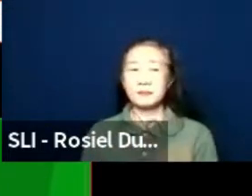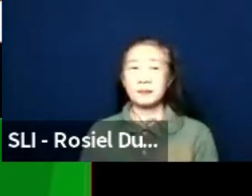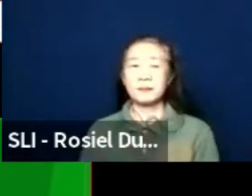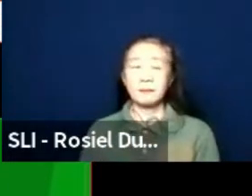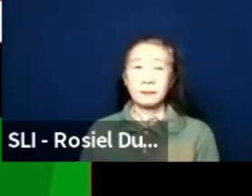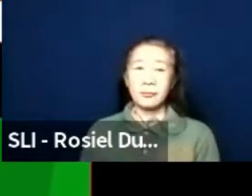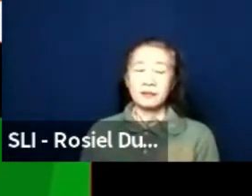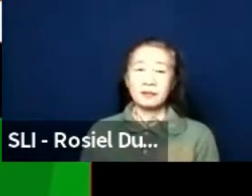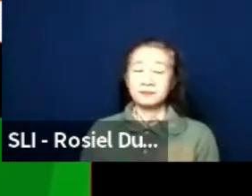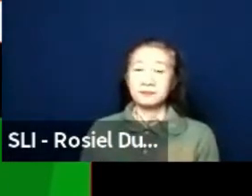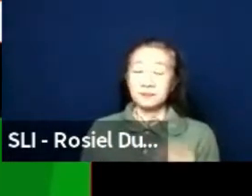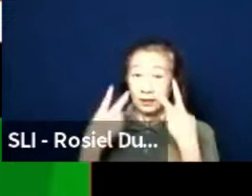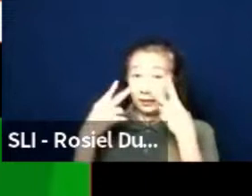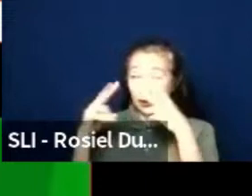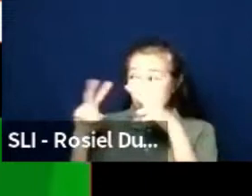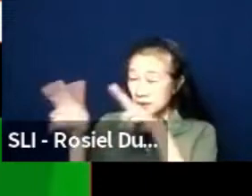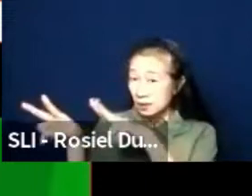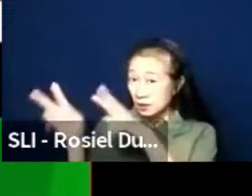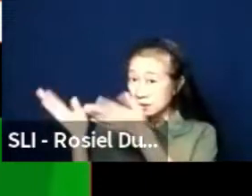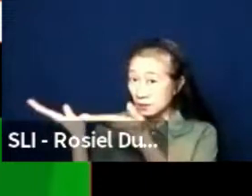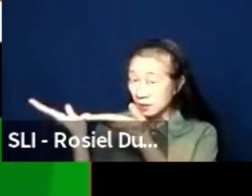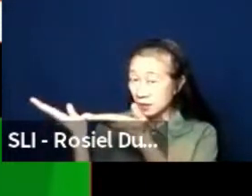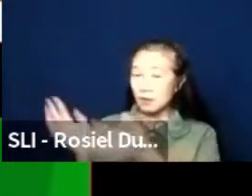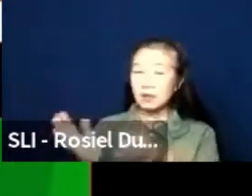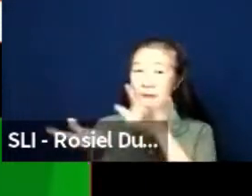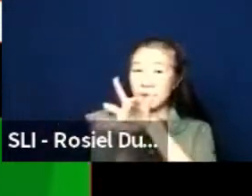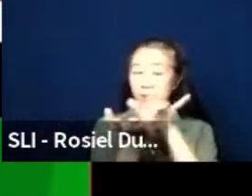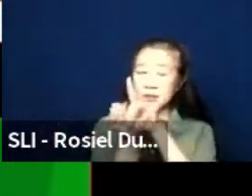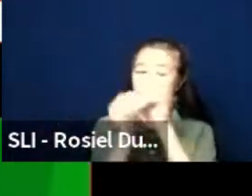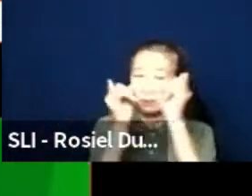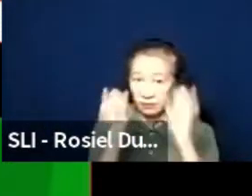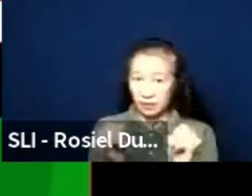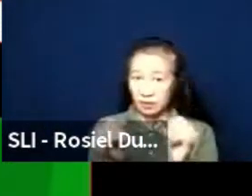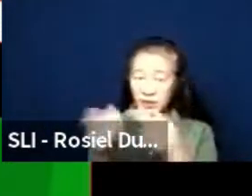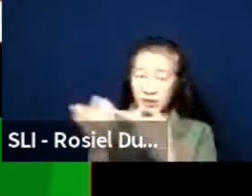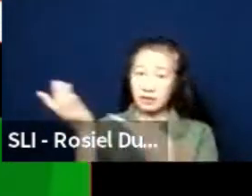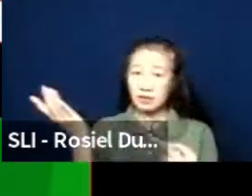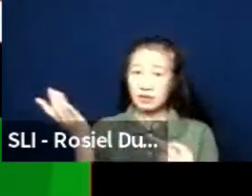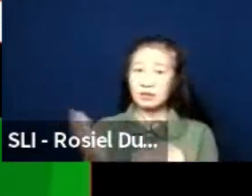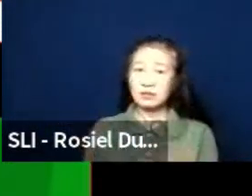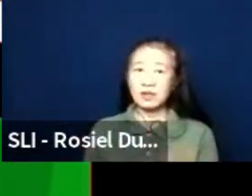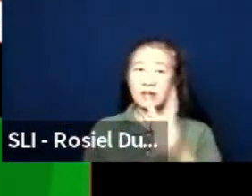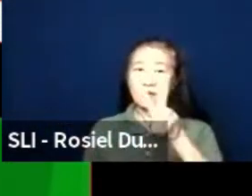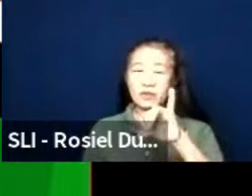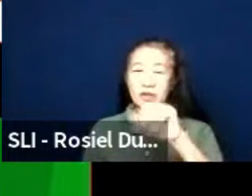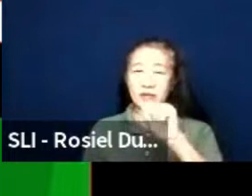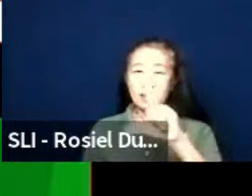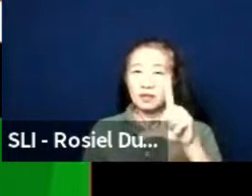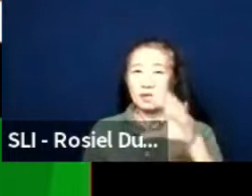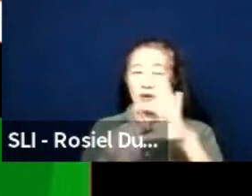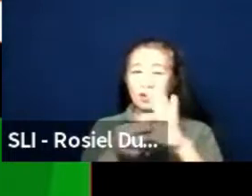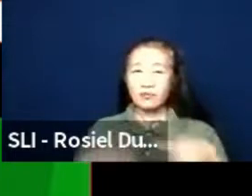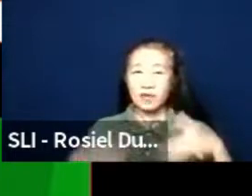As you can see on this picture, medical identification devices, that's the vial of life.